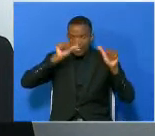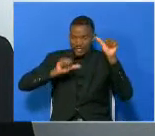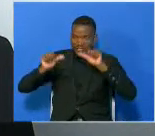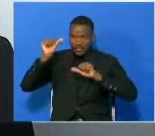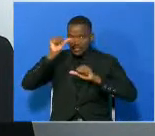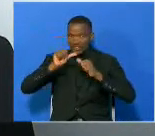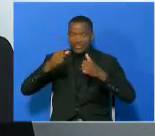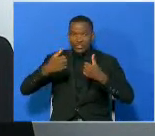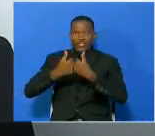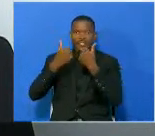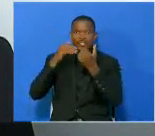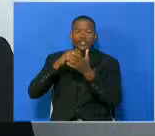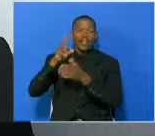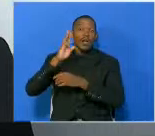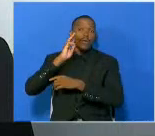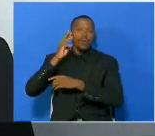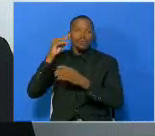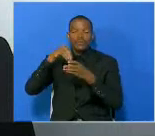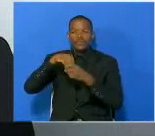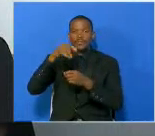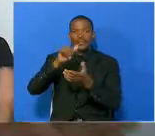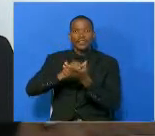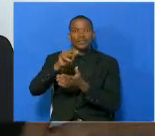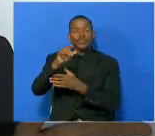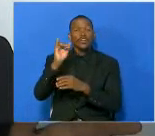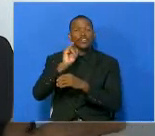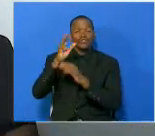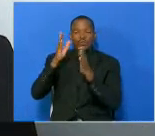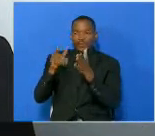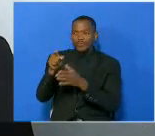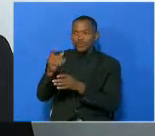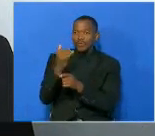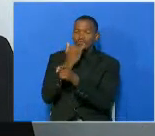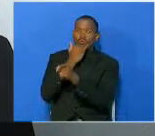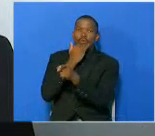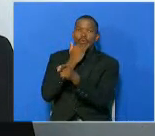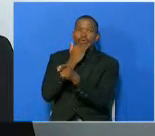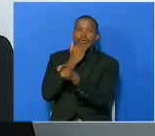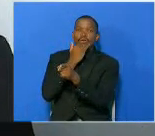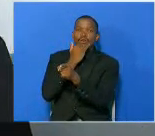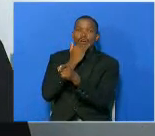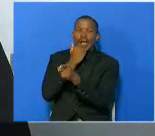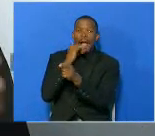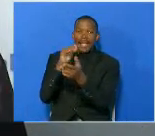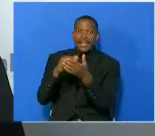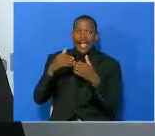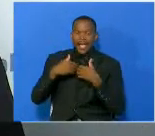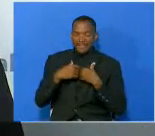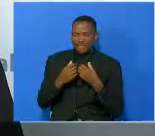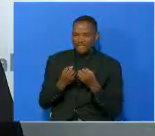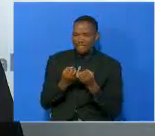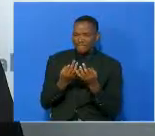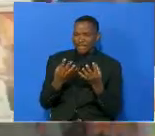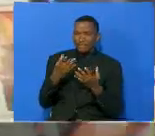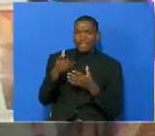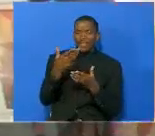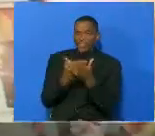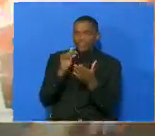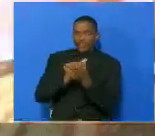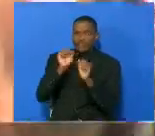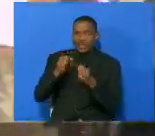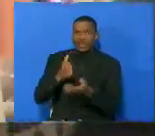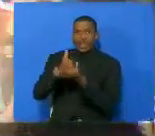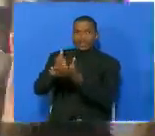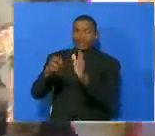matter, we ascertain that the insurer indeed was wrong, we have a number of tools available to us as a